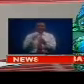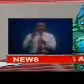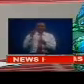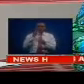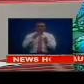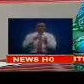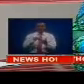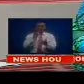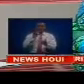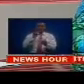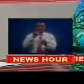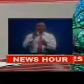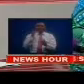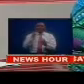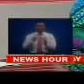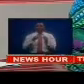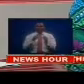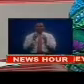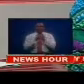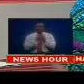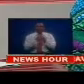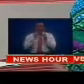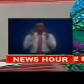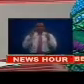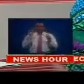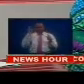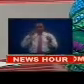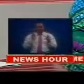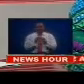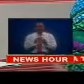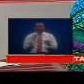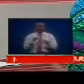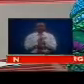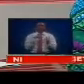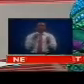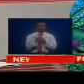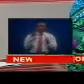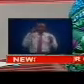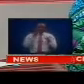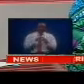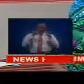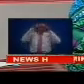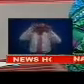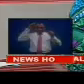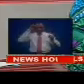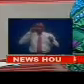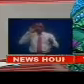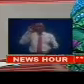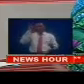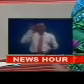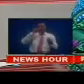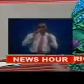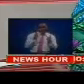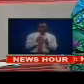National Democratic Congress on the evidence of the party's fulfillment of its social contract with the electorate. The president said the